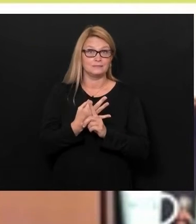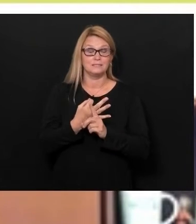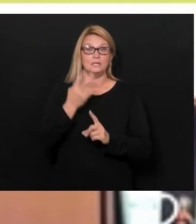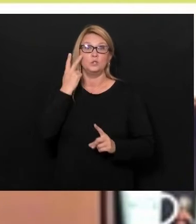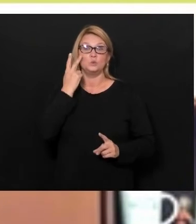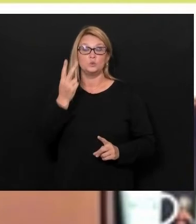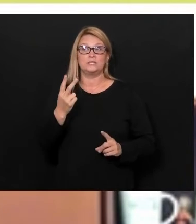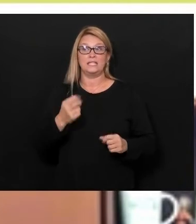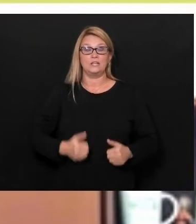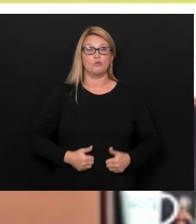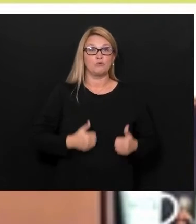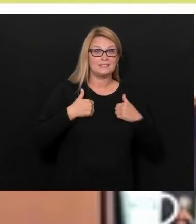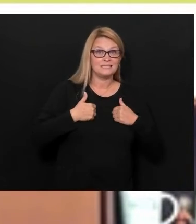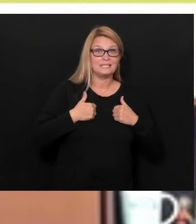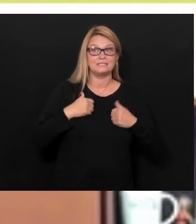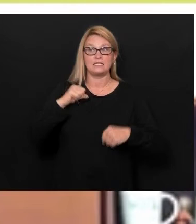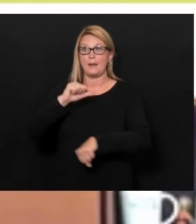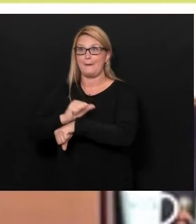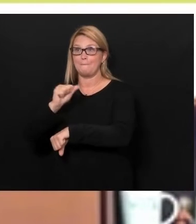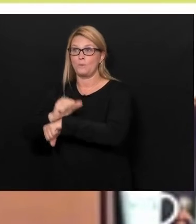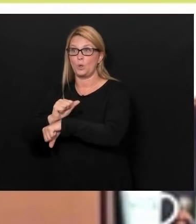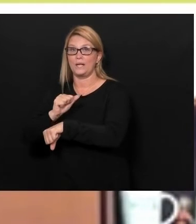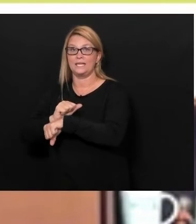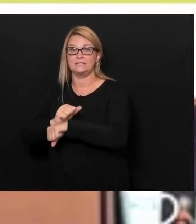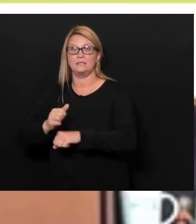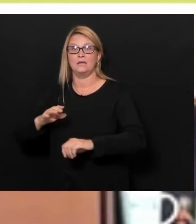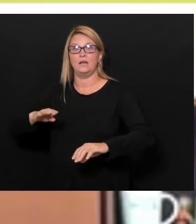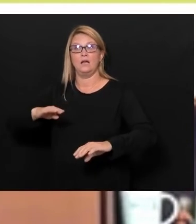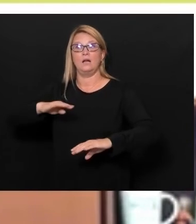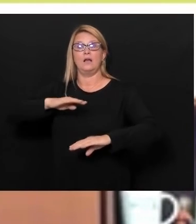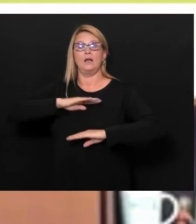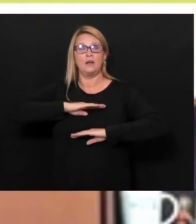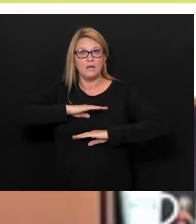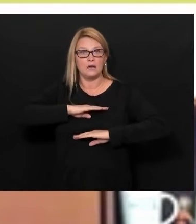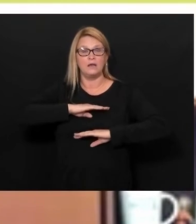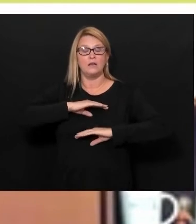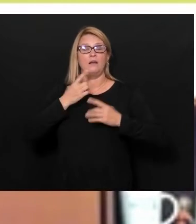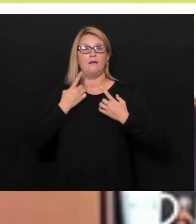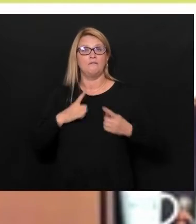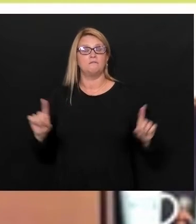the employees so happy to kind of see the end in sight of this.